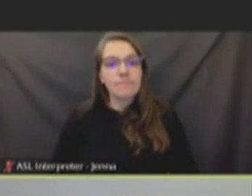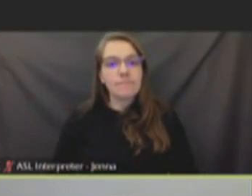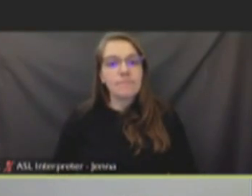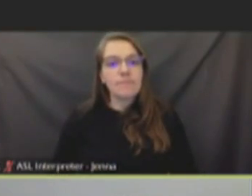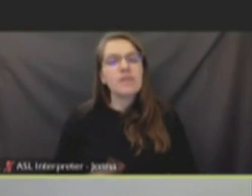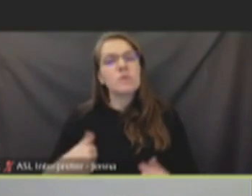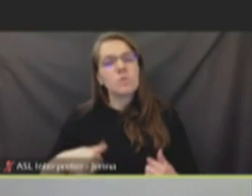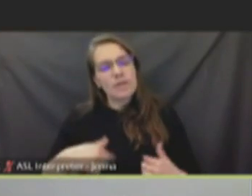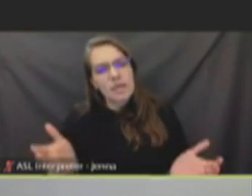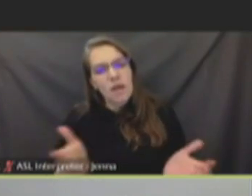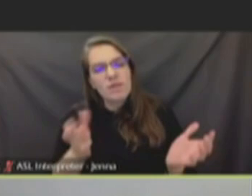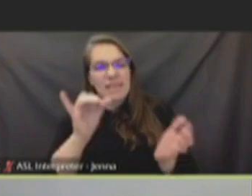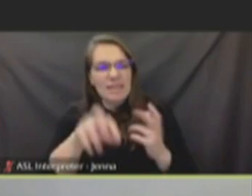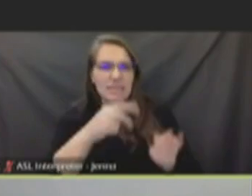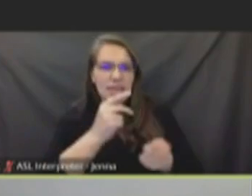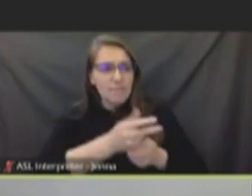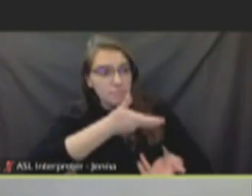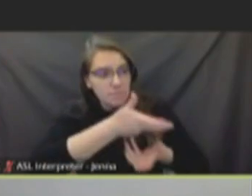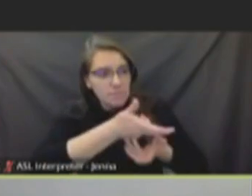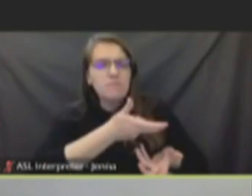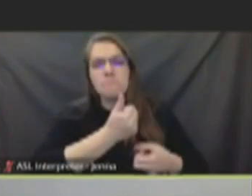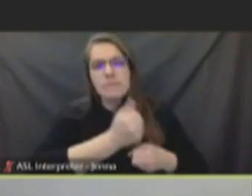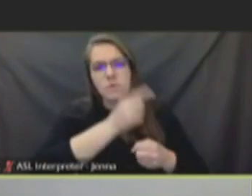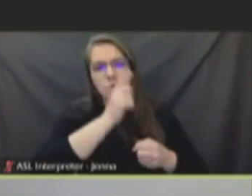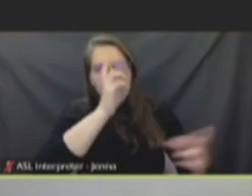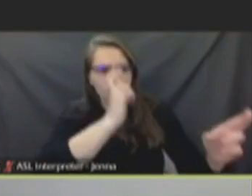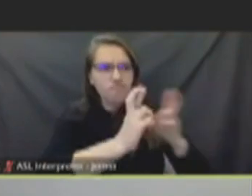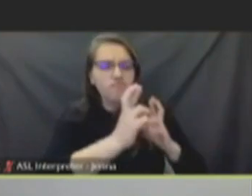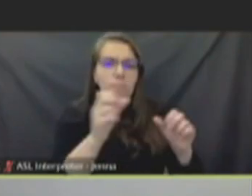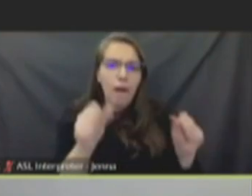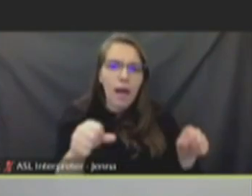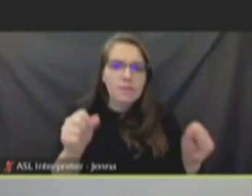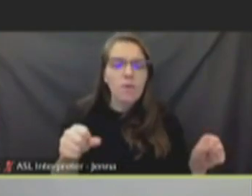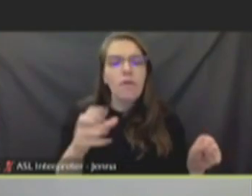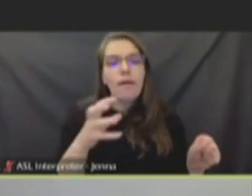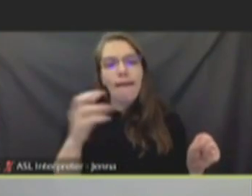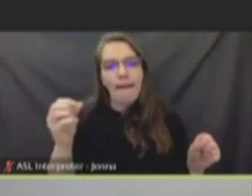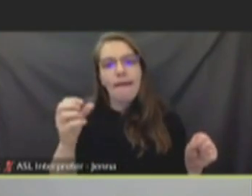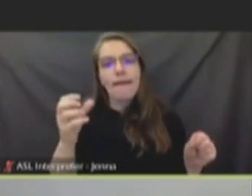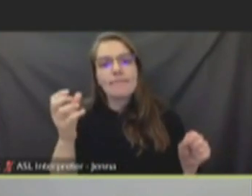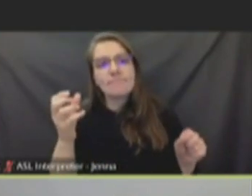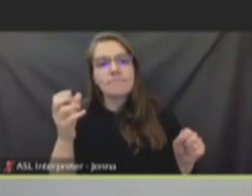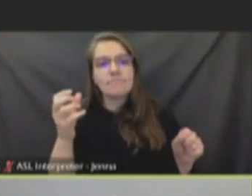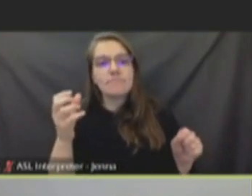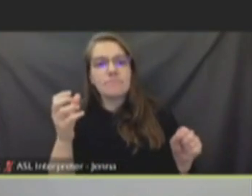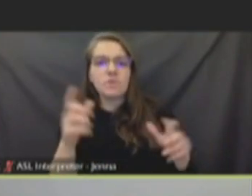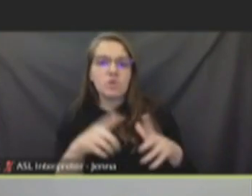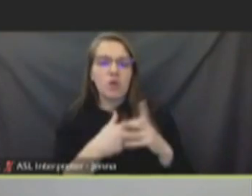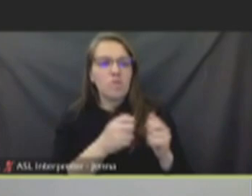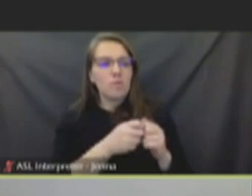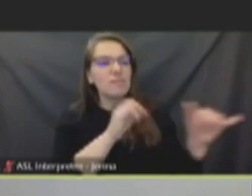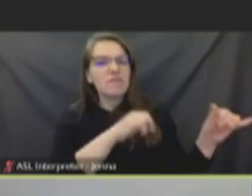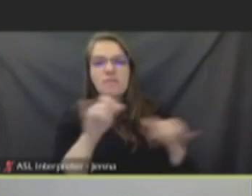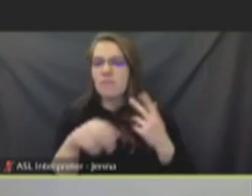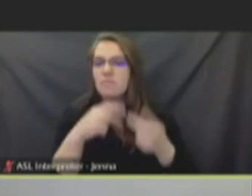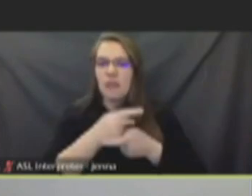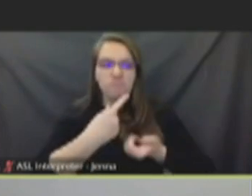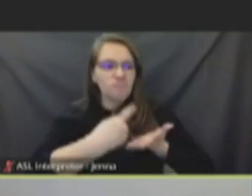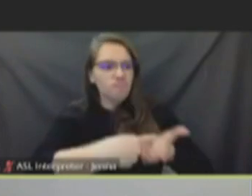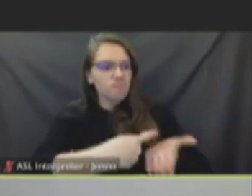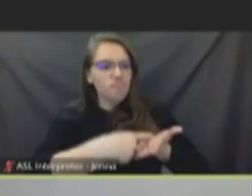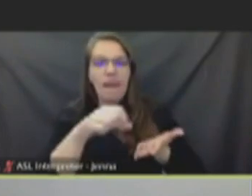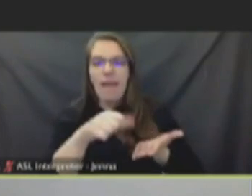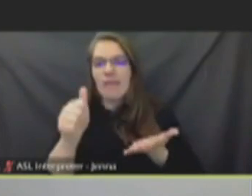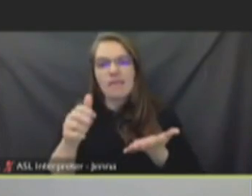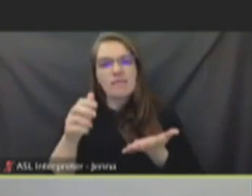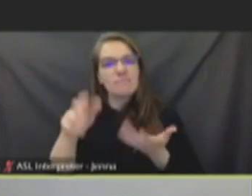as respectful as possible, and that they sort of open up with the same kind of dialogue that any other ADA